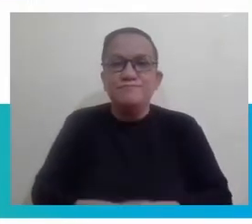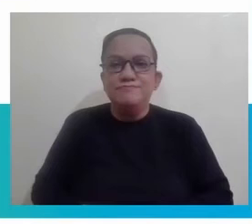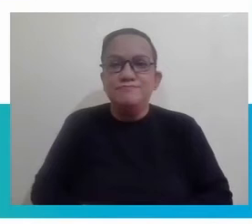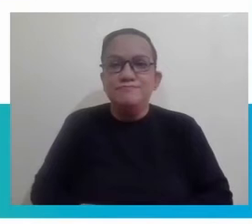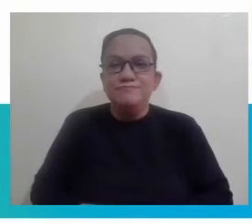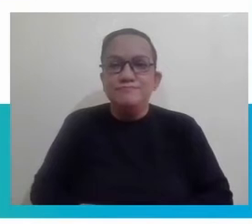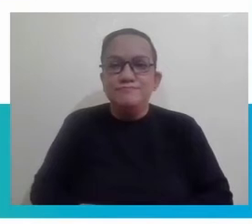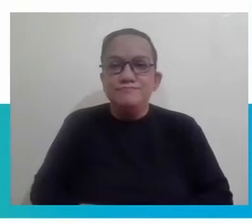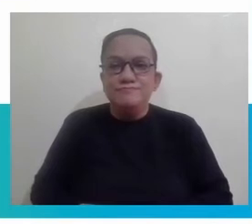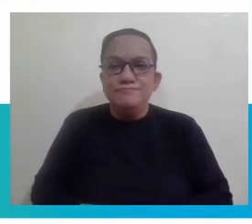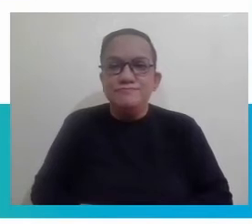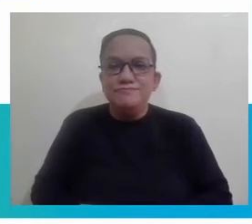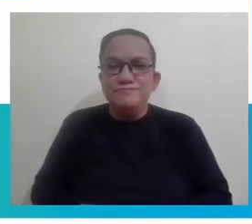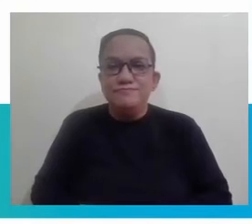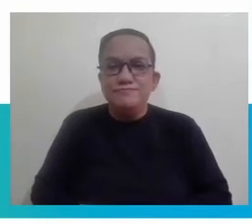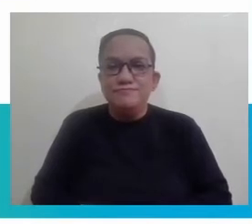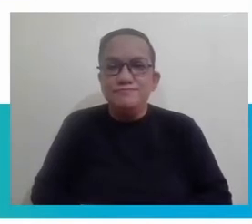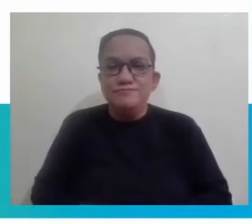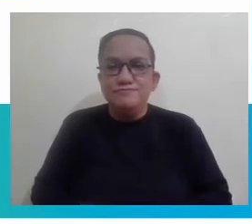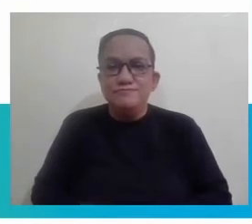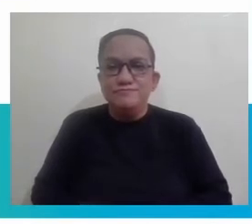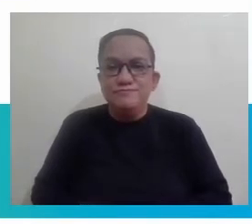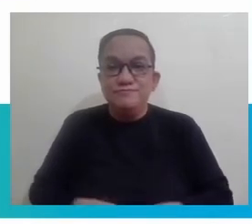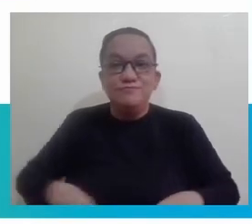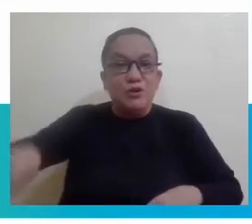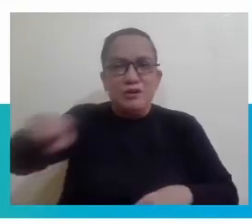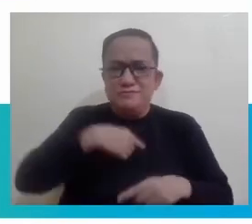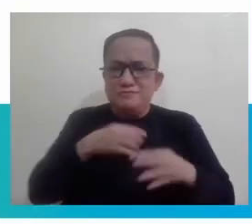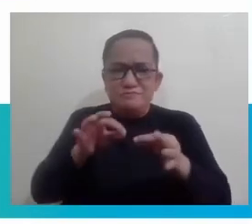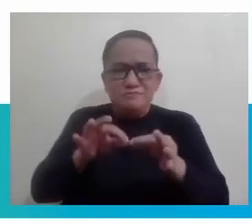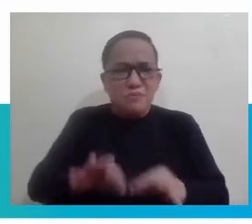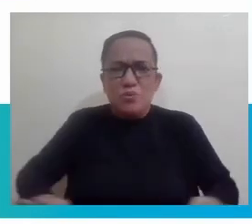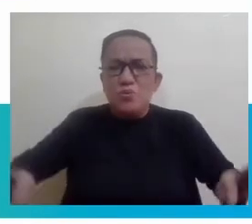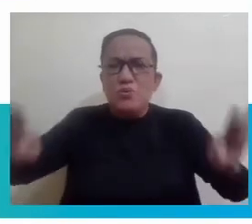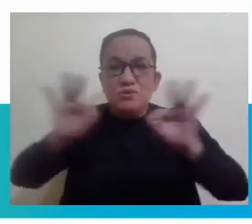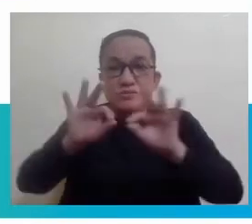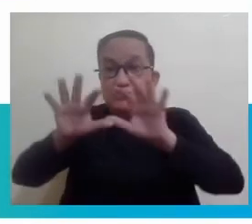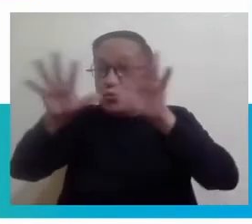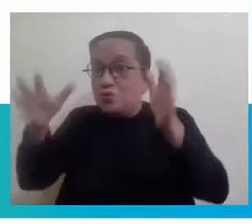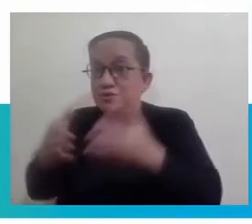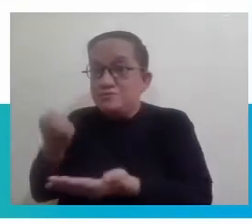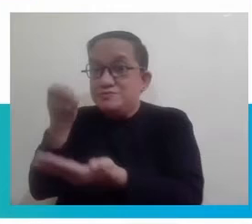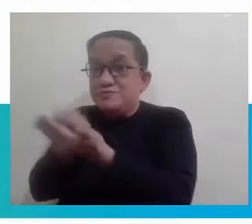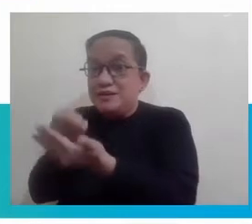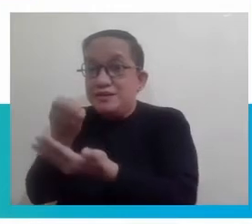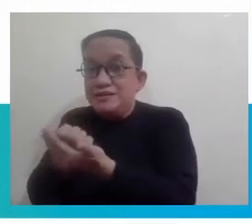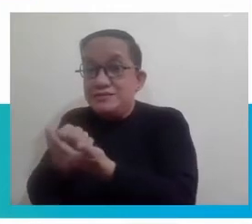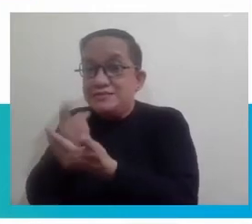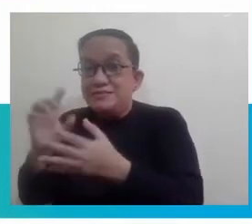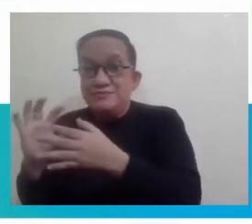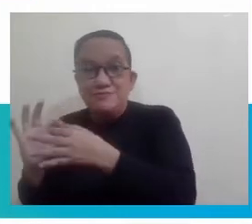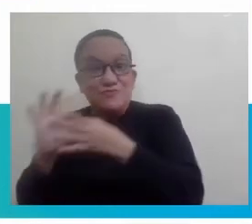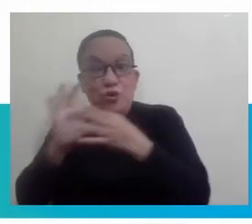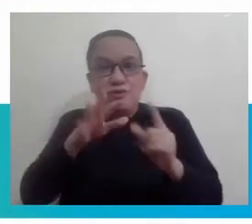and a climate point of view, and we must preserve this fundamentally important asset for life on